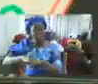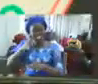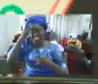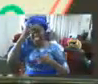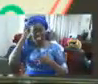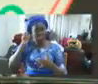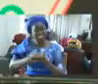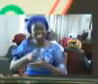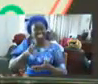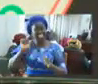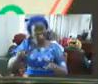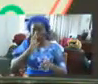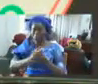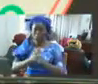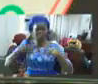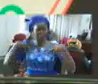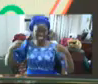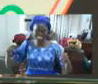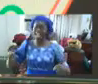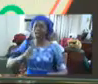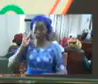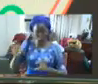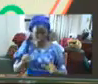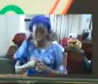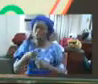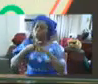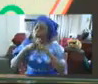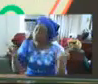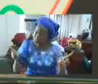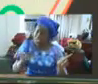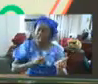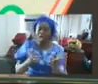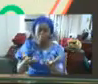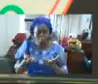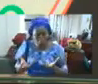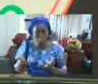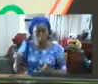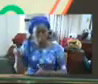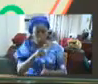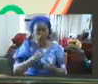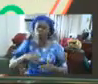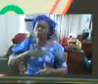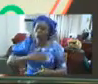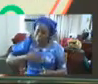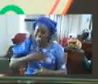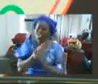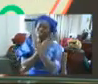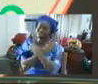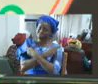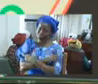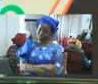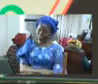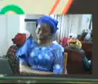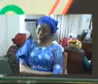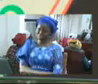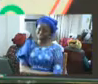my duty, I will do it. But I want you to please relax, but don't be